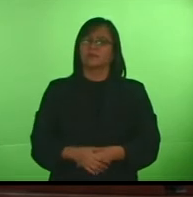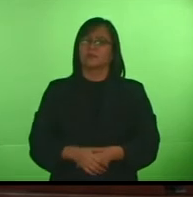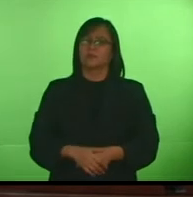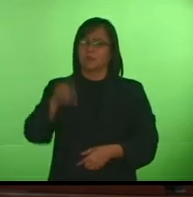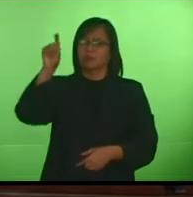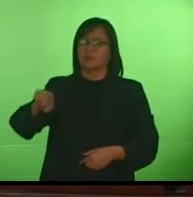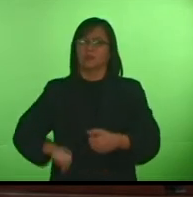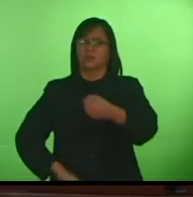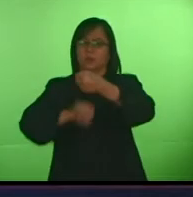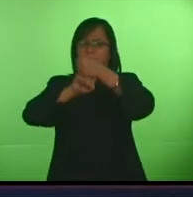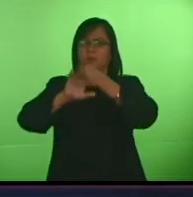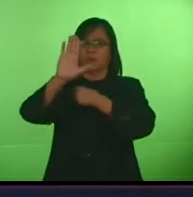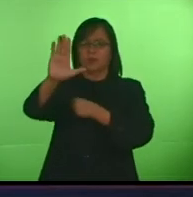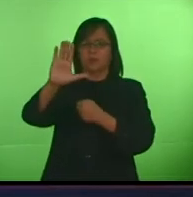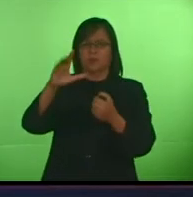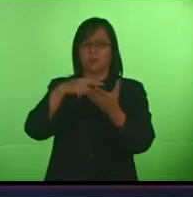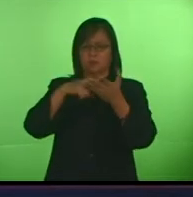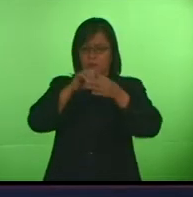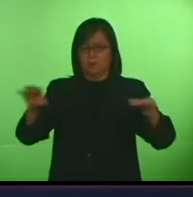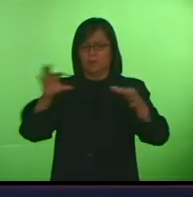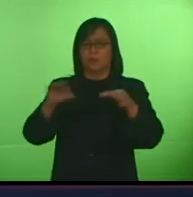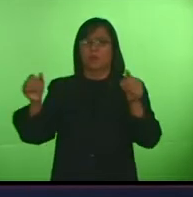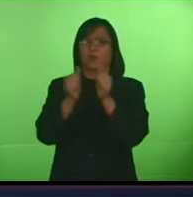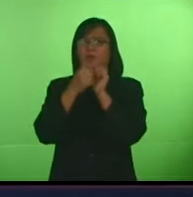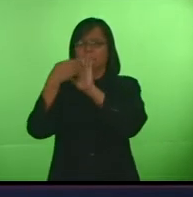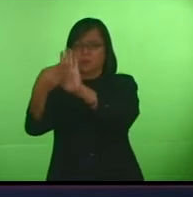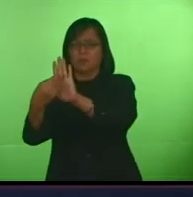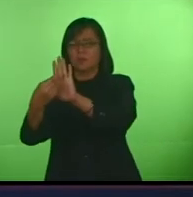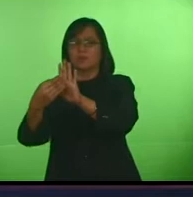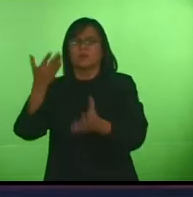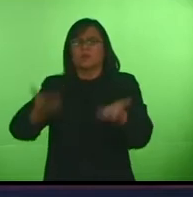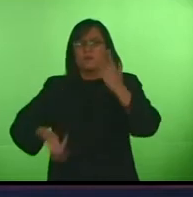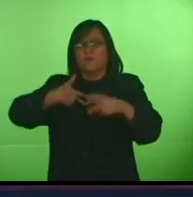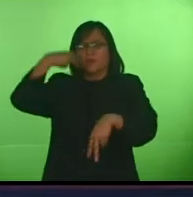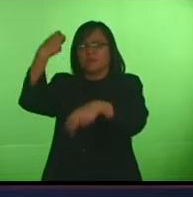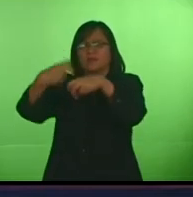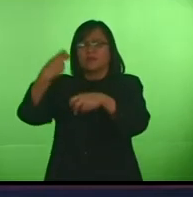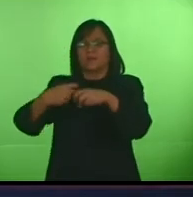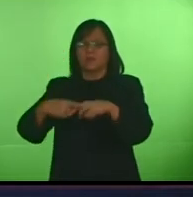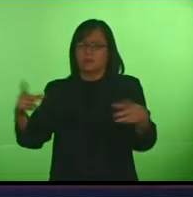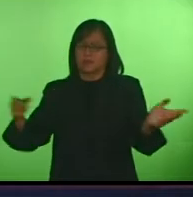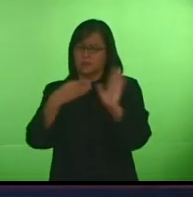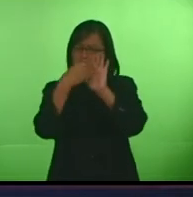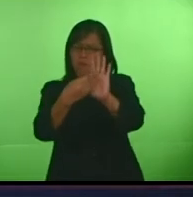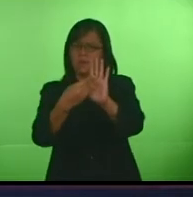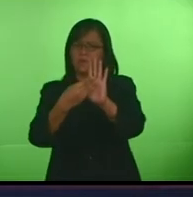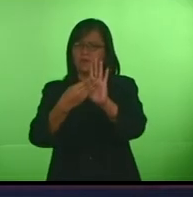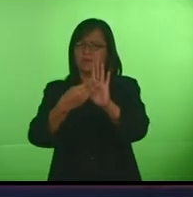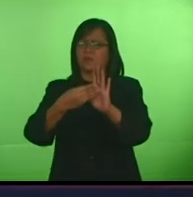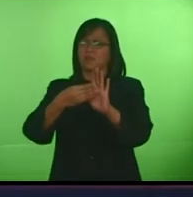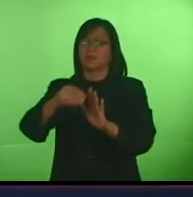support your claim with evidence, so you might find it difficult to prove the connection between John's